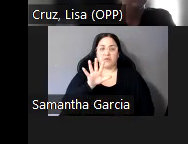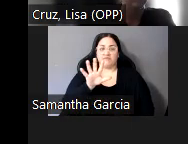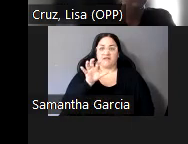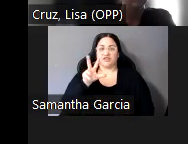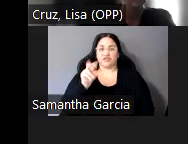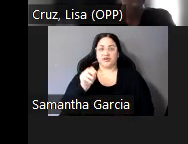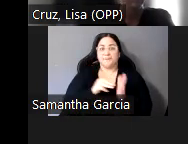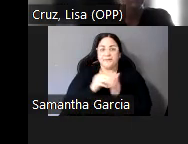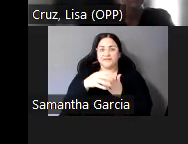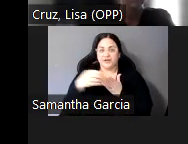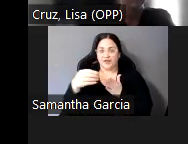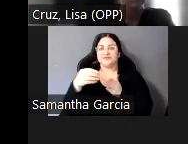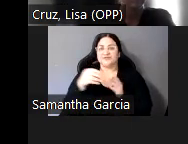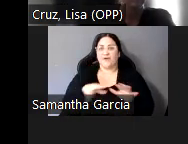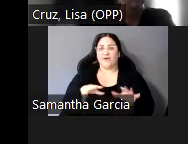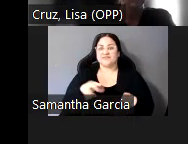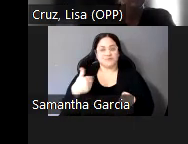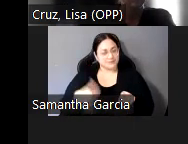530 million in reported losses.